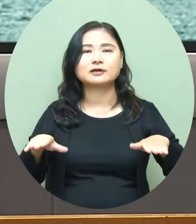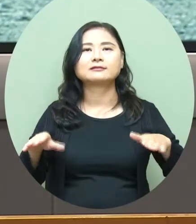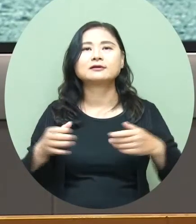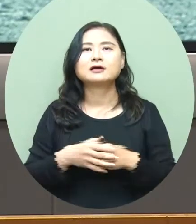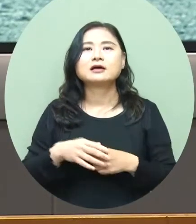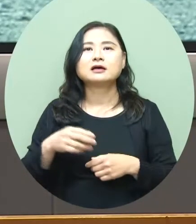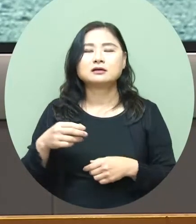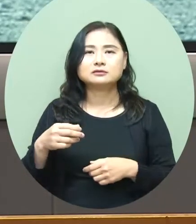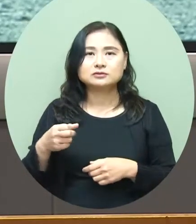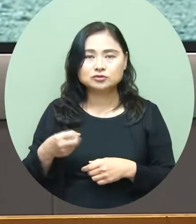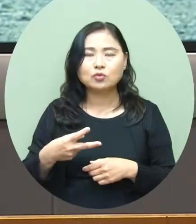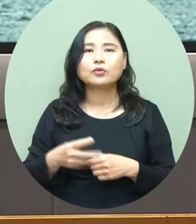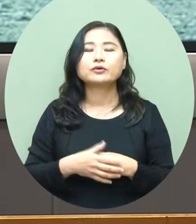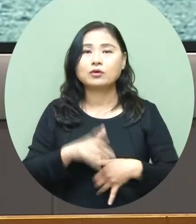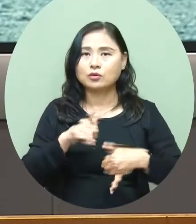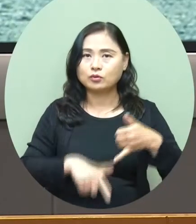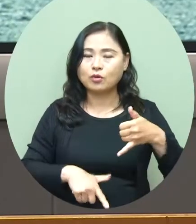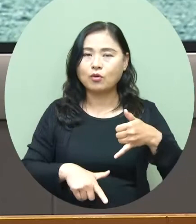cases and remain at a stable level,